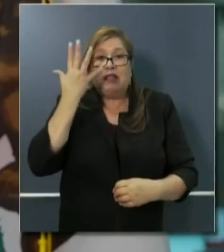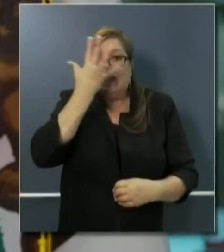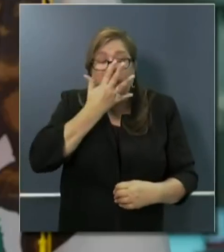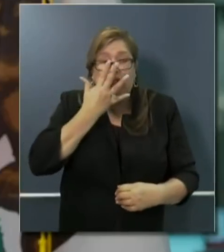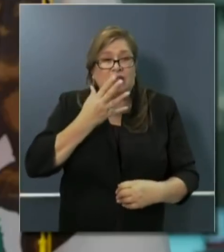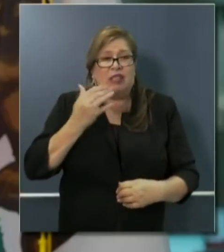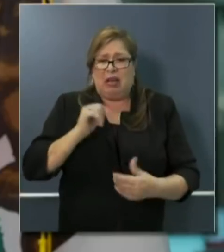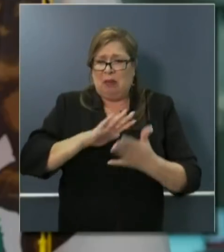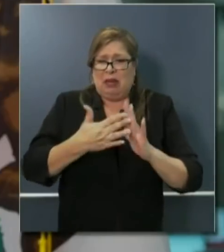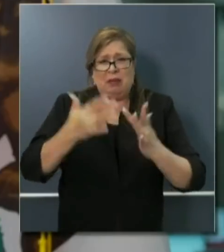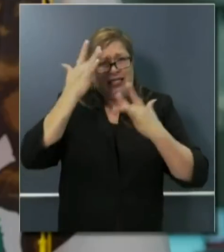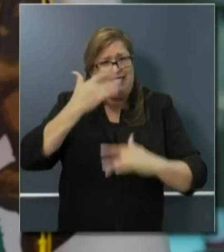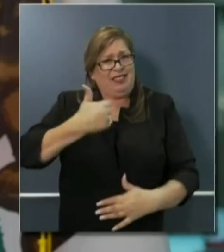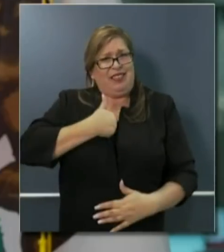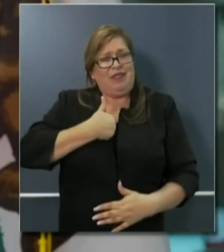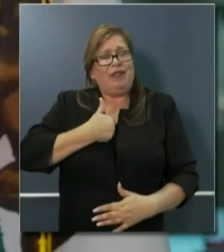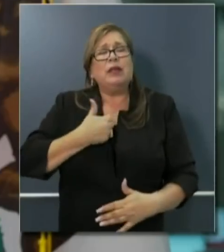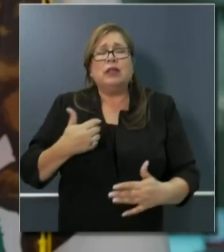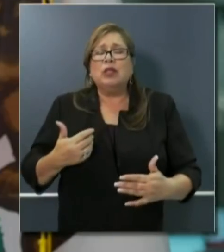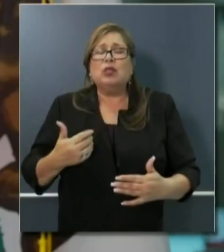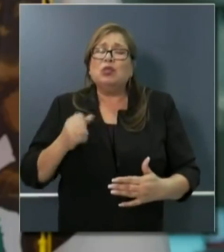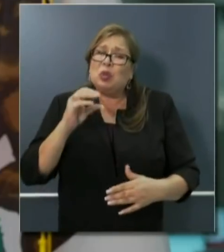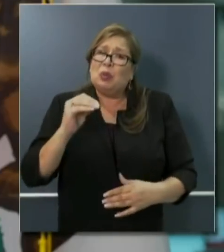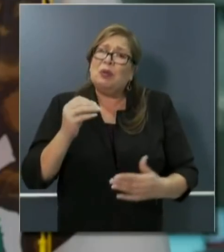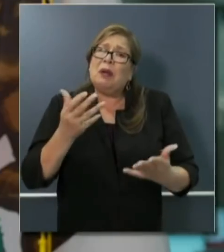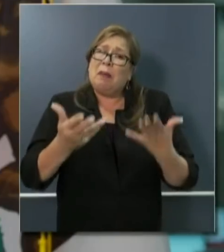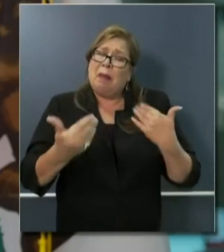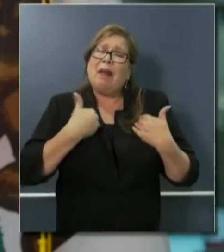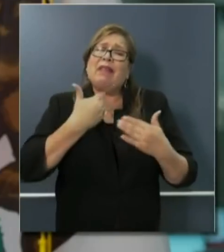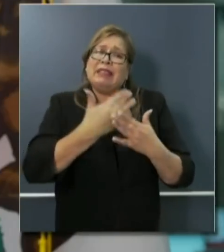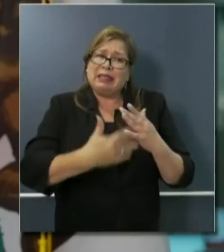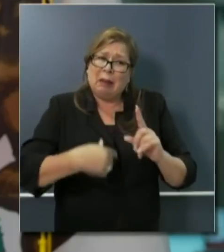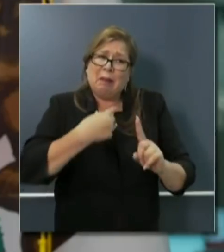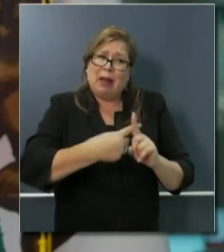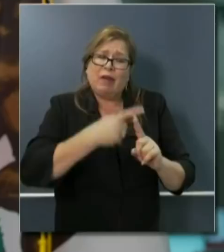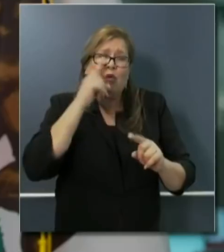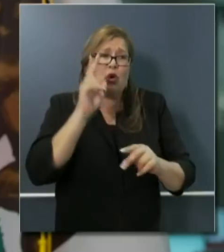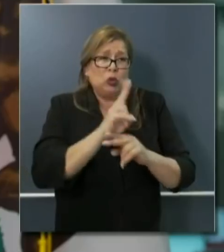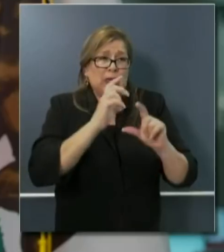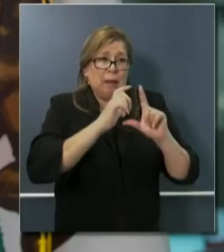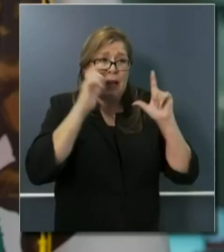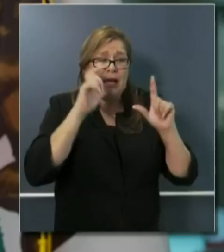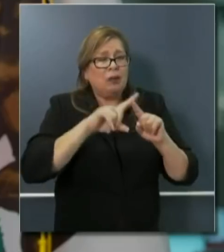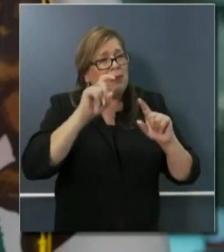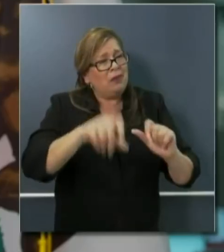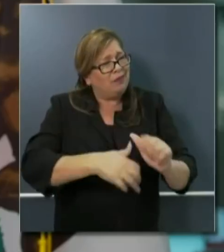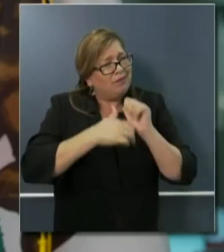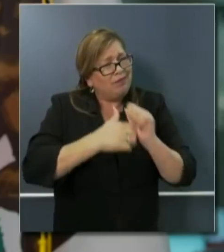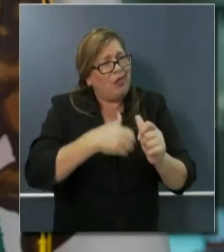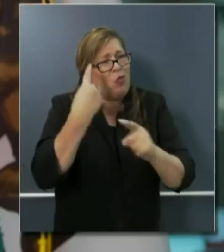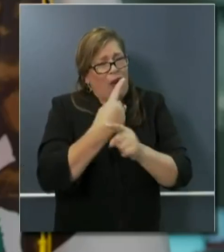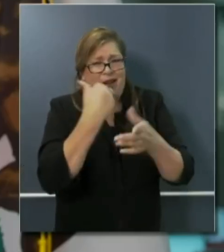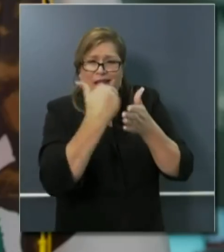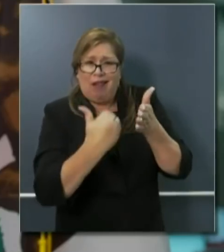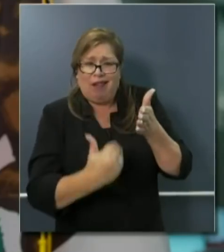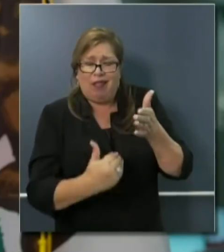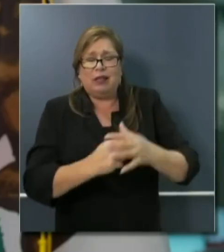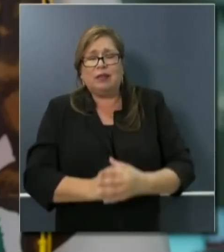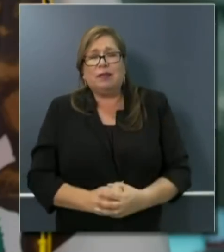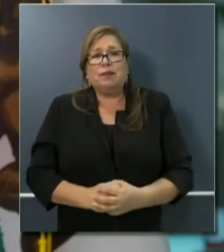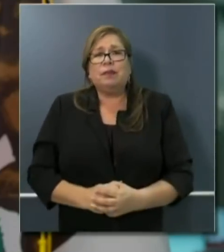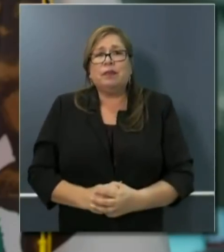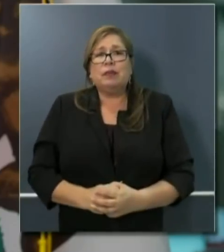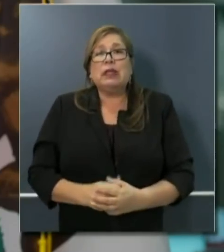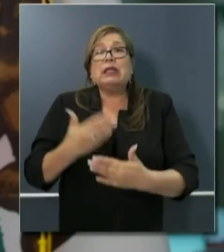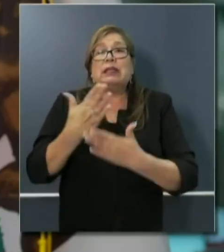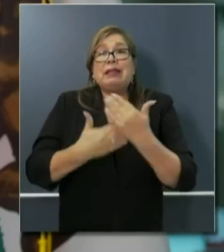them. So in short, there may be some benefit from using these, but only when they're used well. There are some counties that